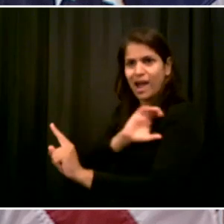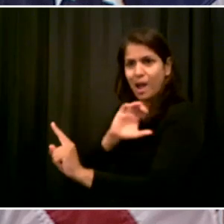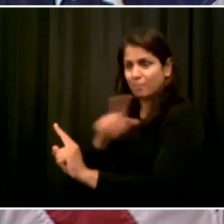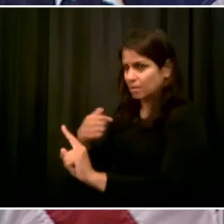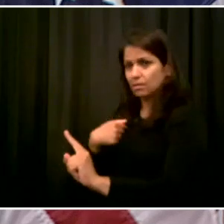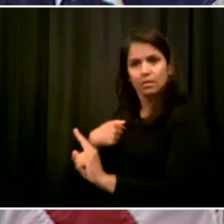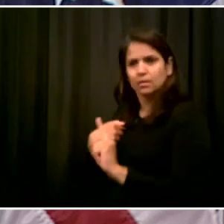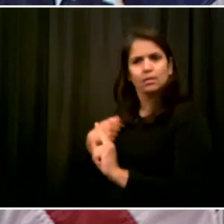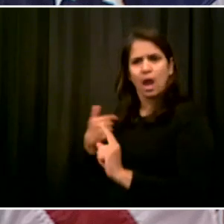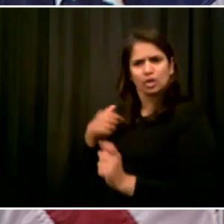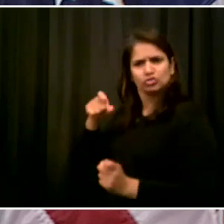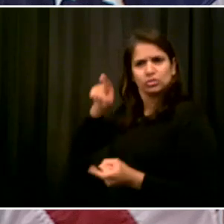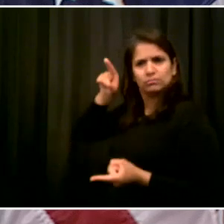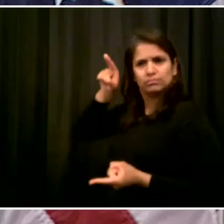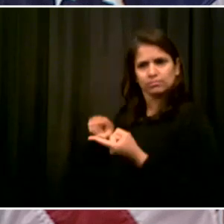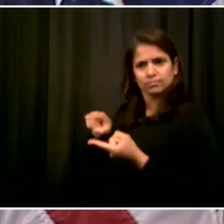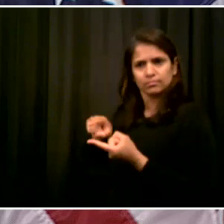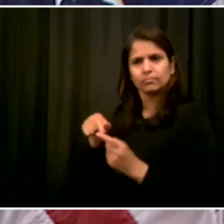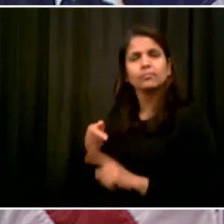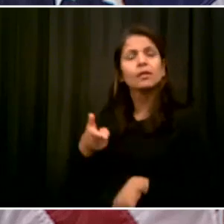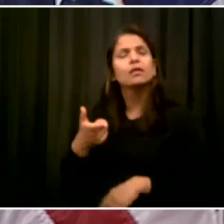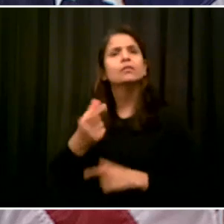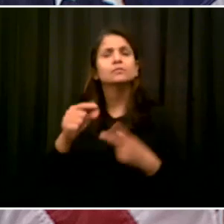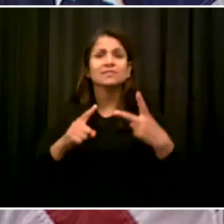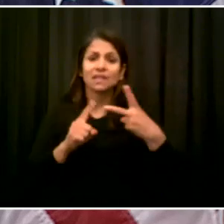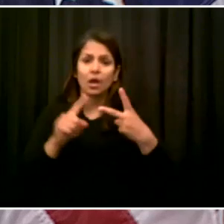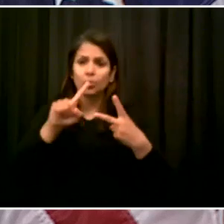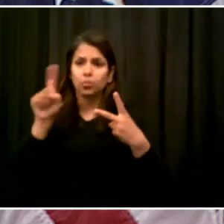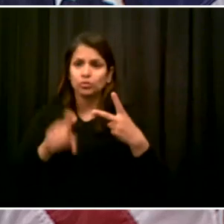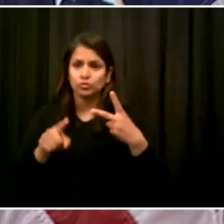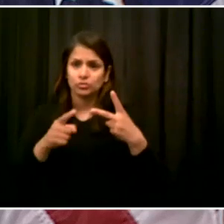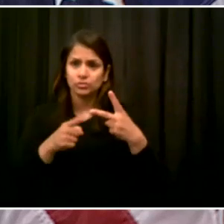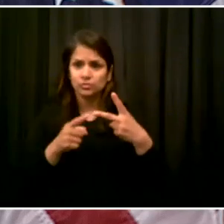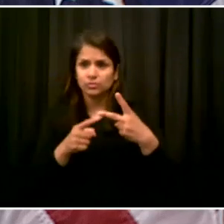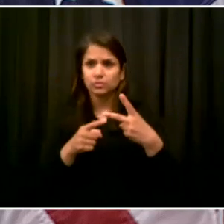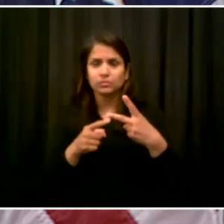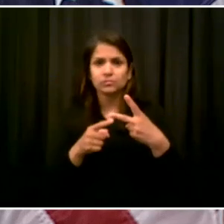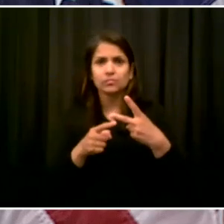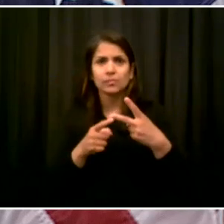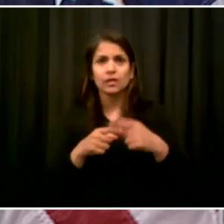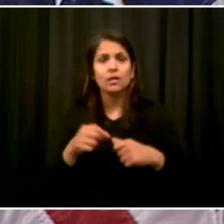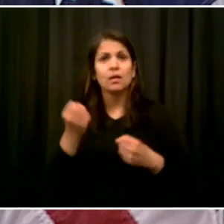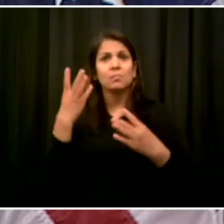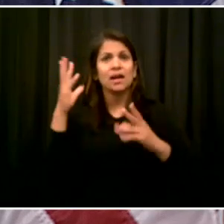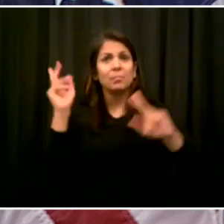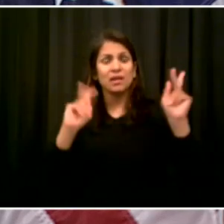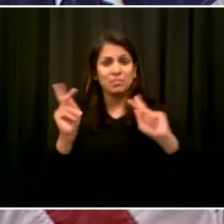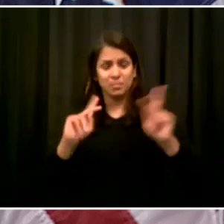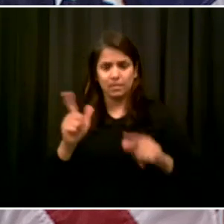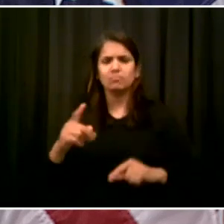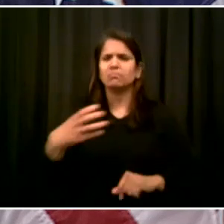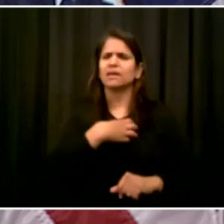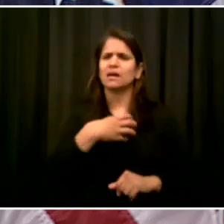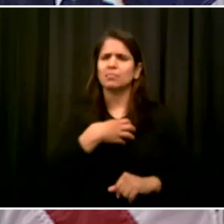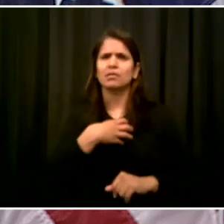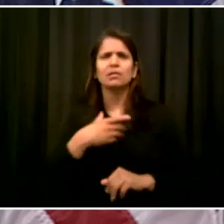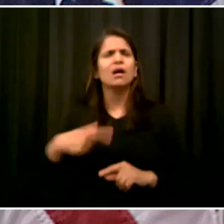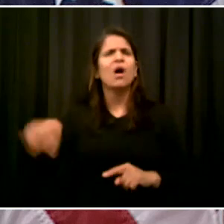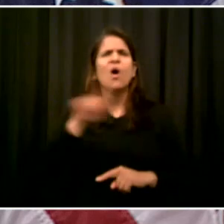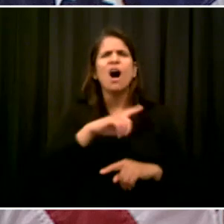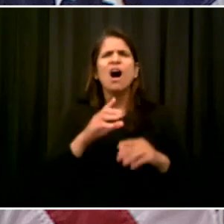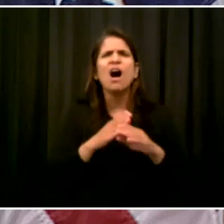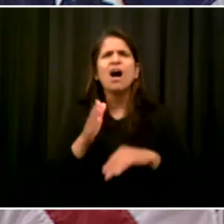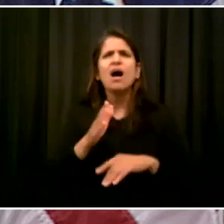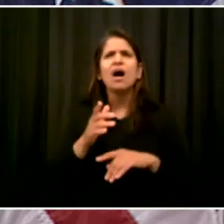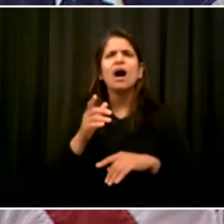descriptions of excessive force and your description of what's occurring out there